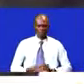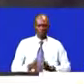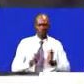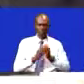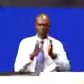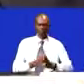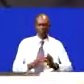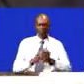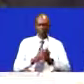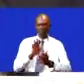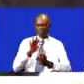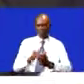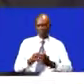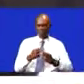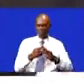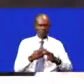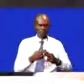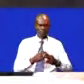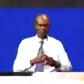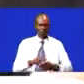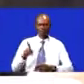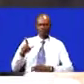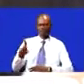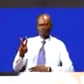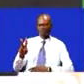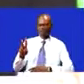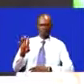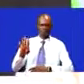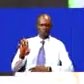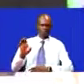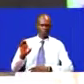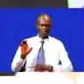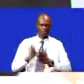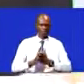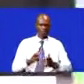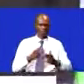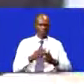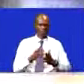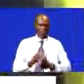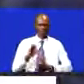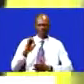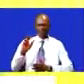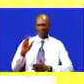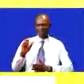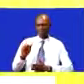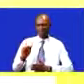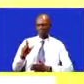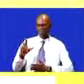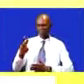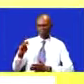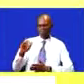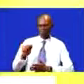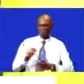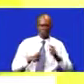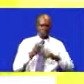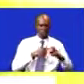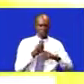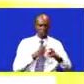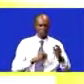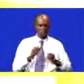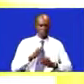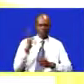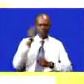Jotelo go kotelnegi kod jakom mar Lake Victoria Basin Commission Migosi Fal Moiden mawuok e piny South